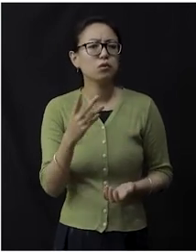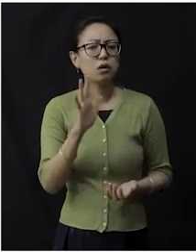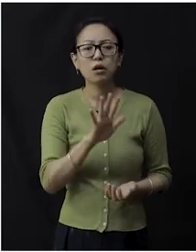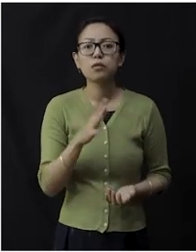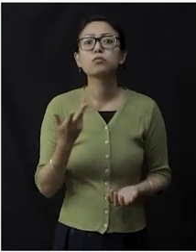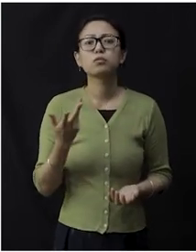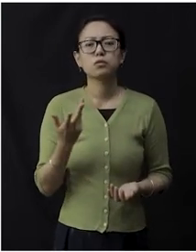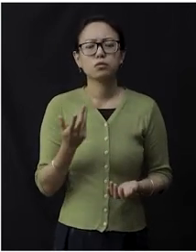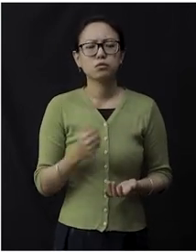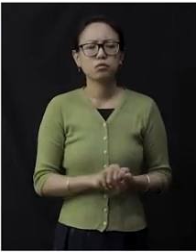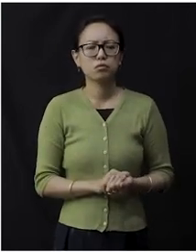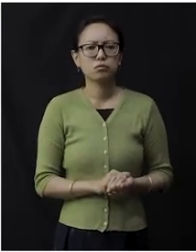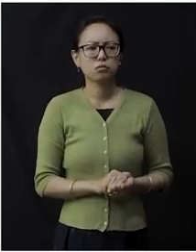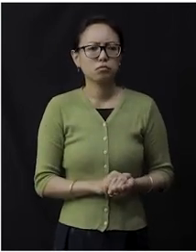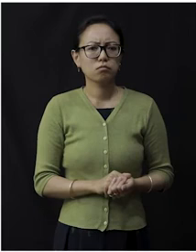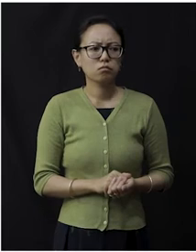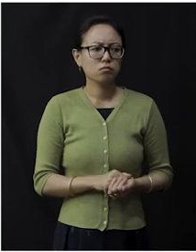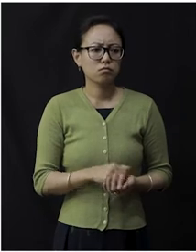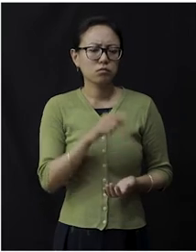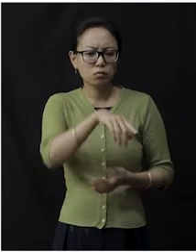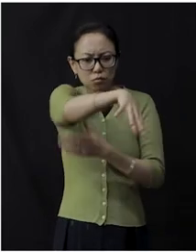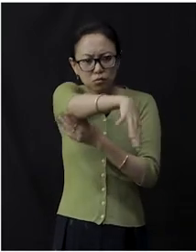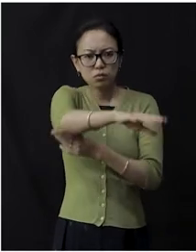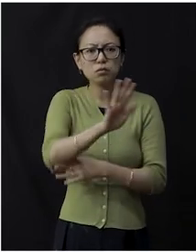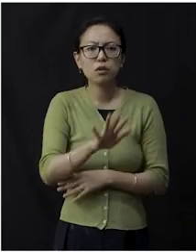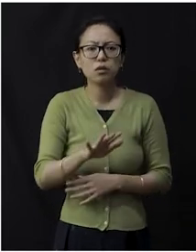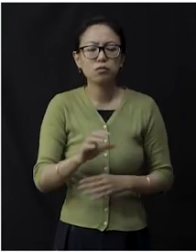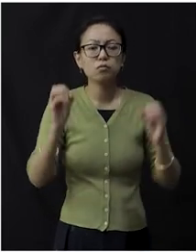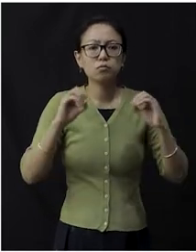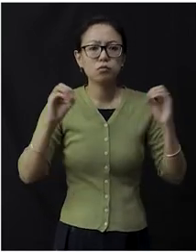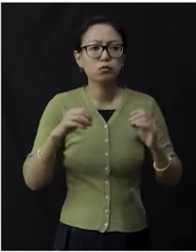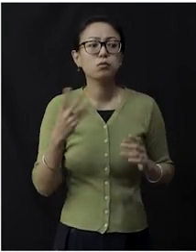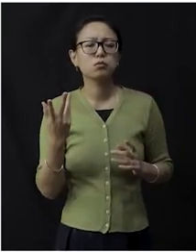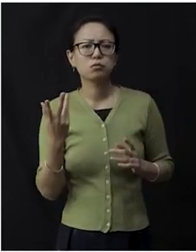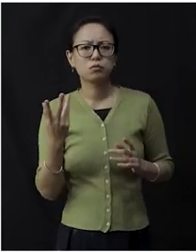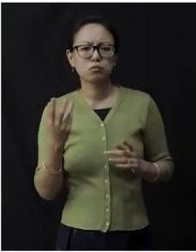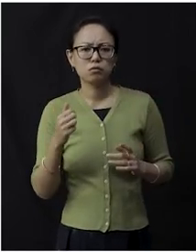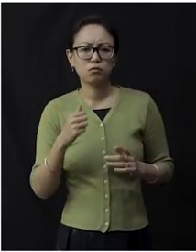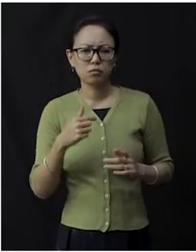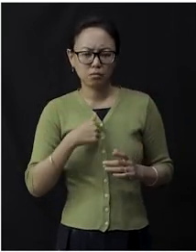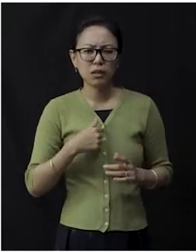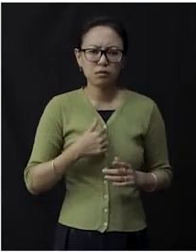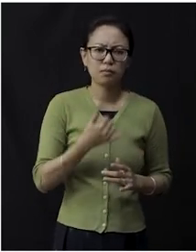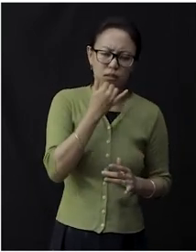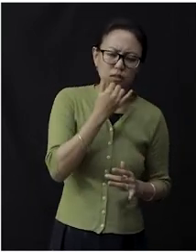or have I edited this trunk? What do you think it would be? Or it's kind of an